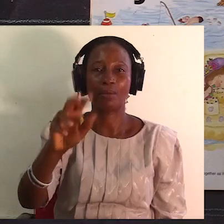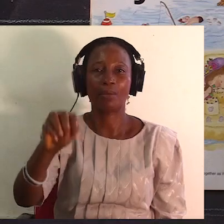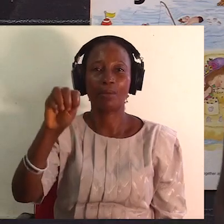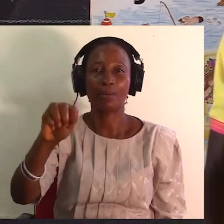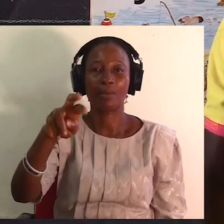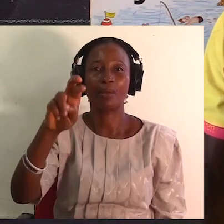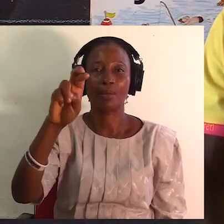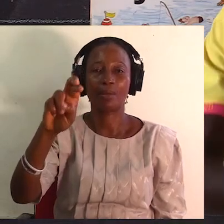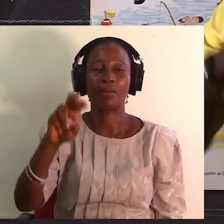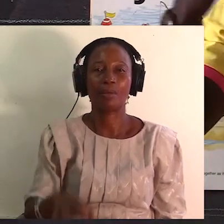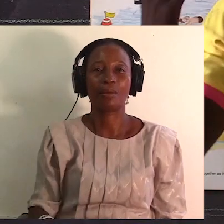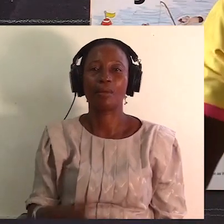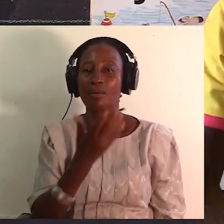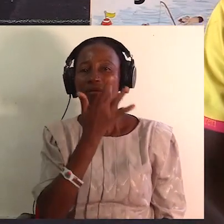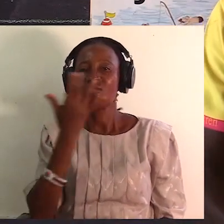Is that all?